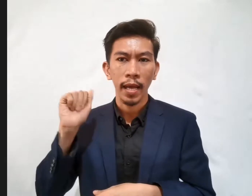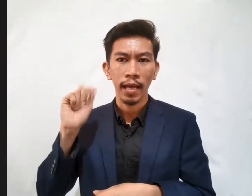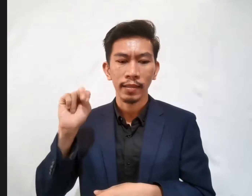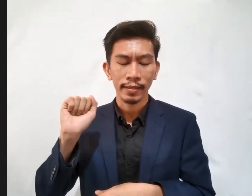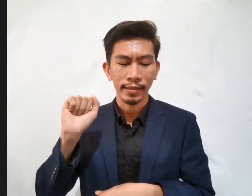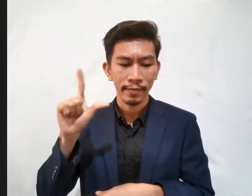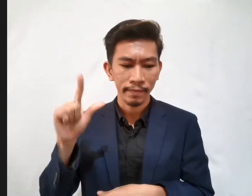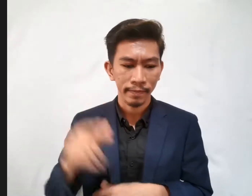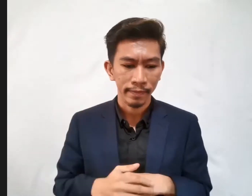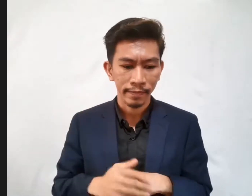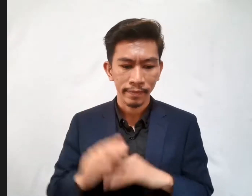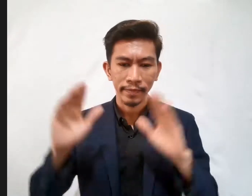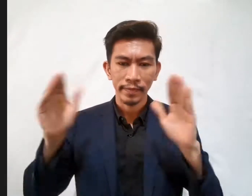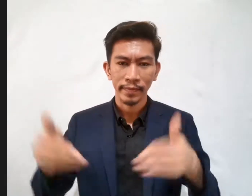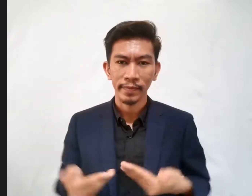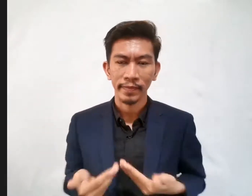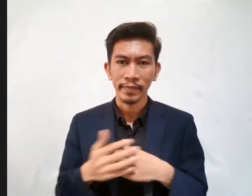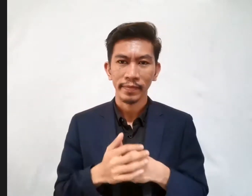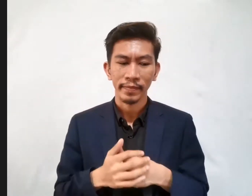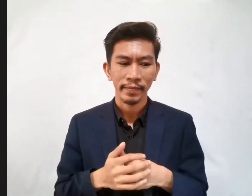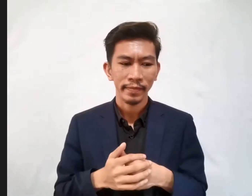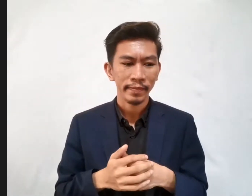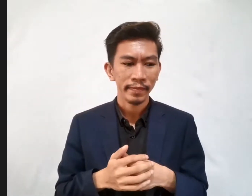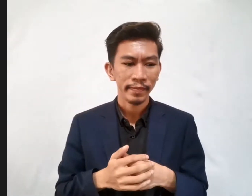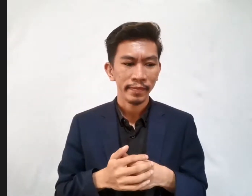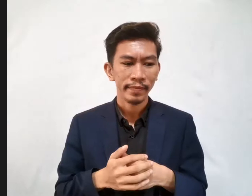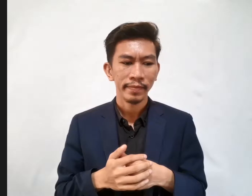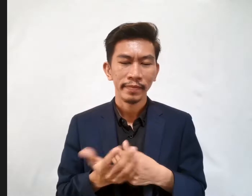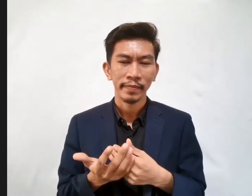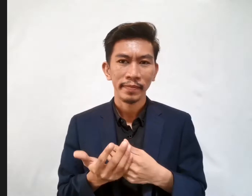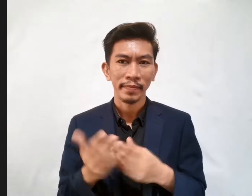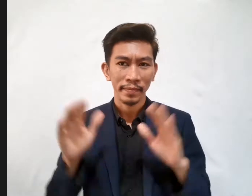Welcome. Welcome, Mr. Banal.